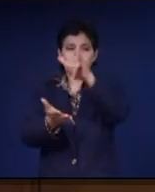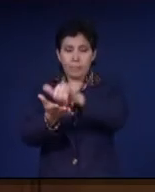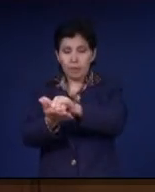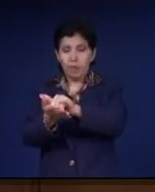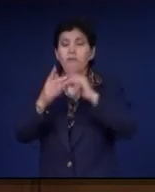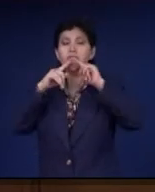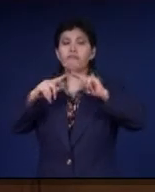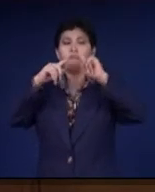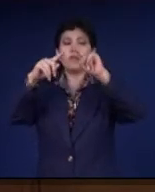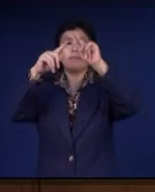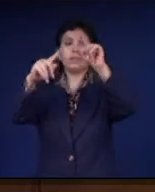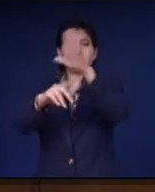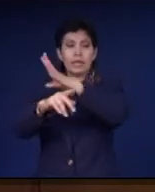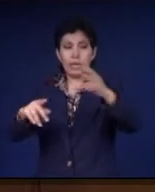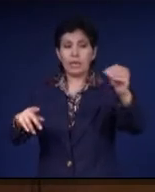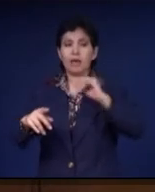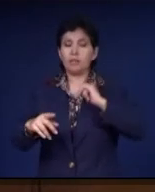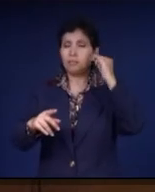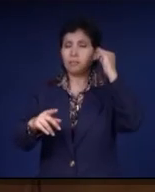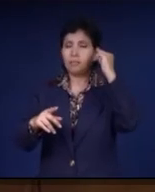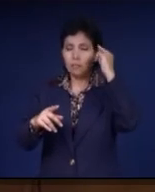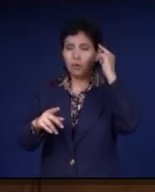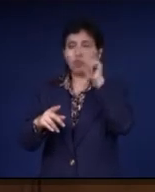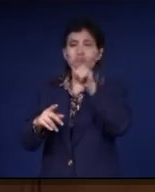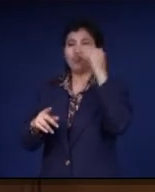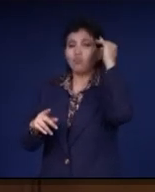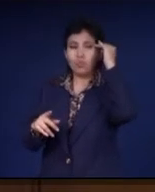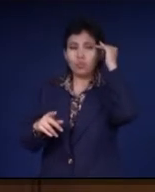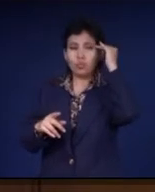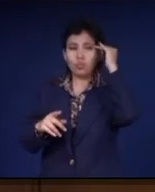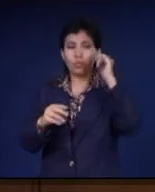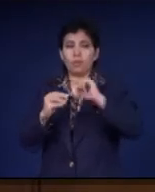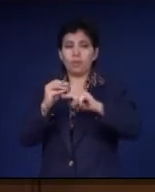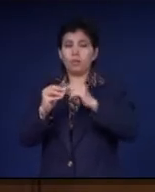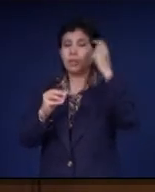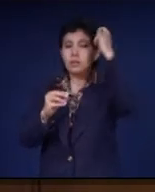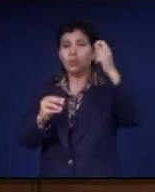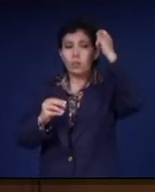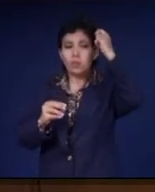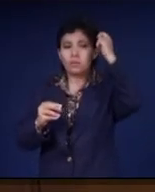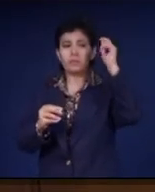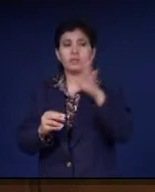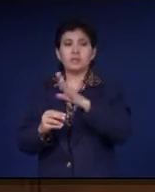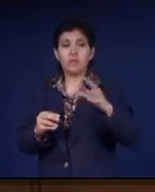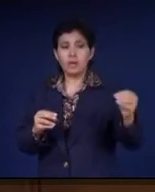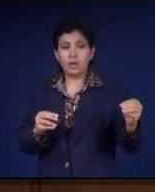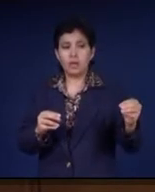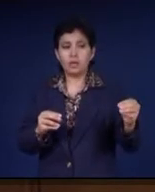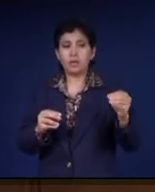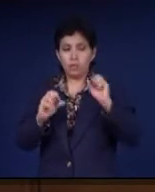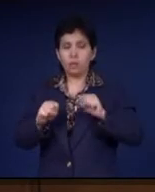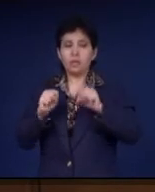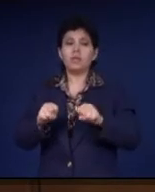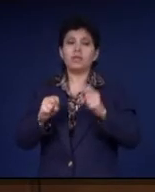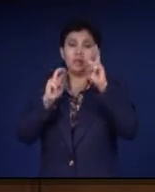for, and I expect you to know Freud's theory. And if you can, just refer back to the